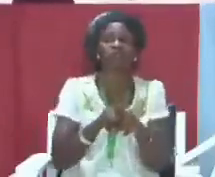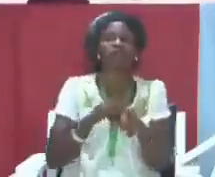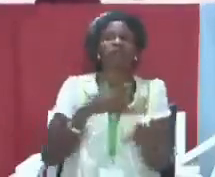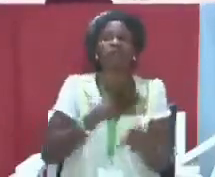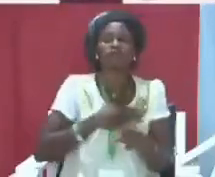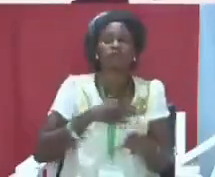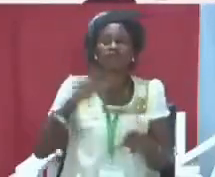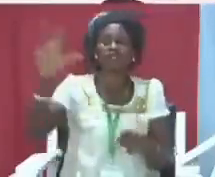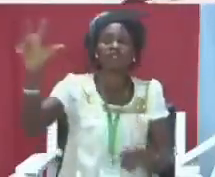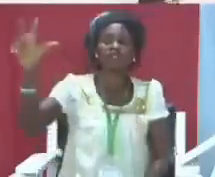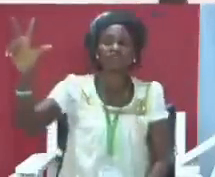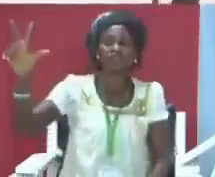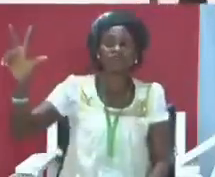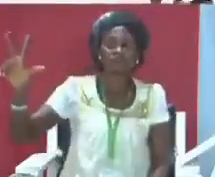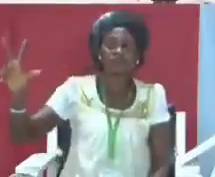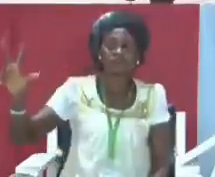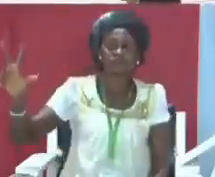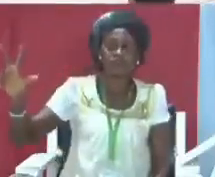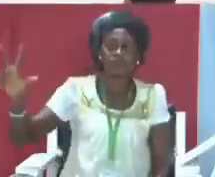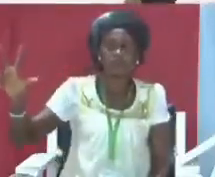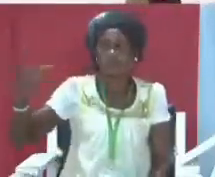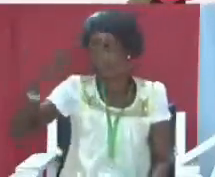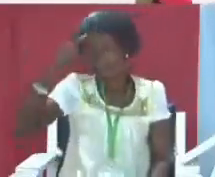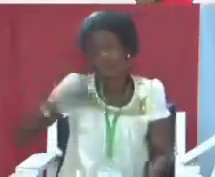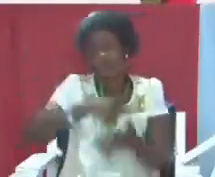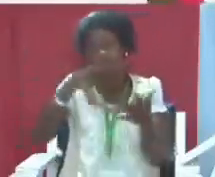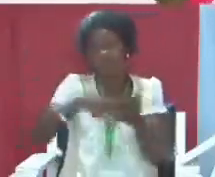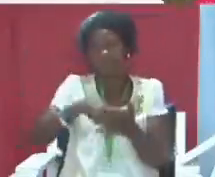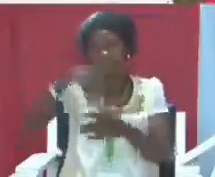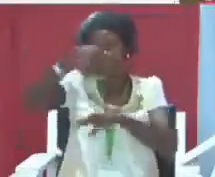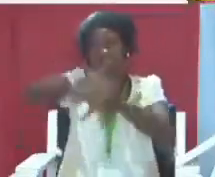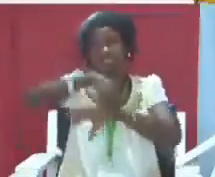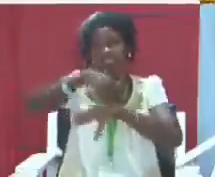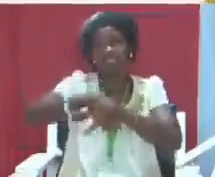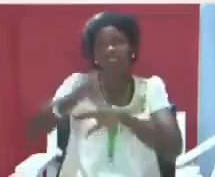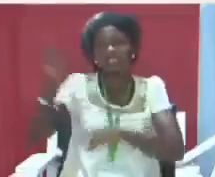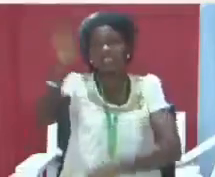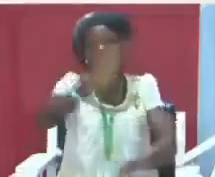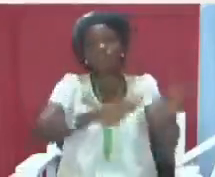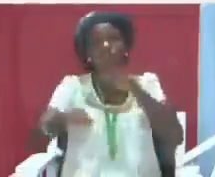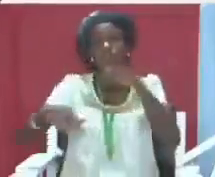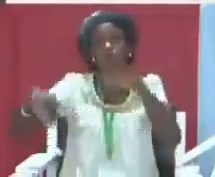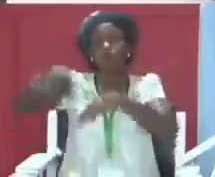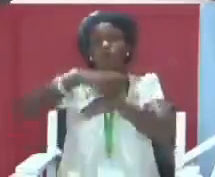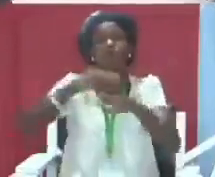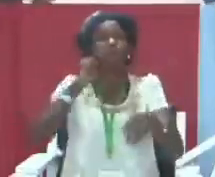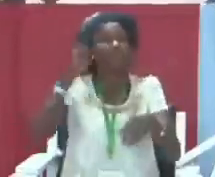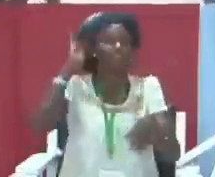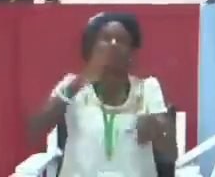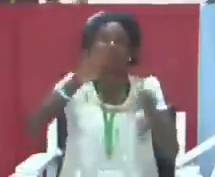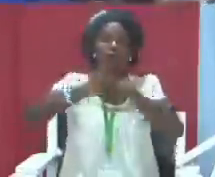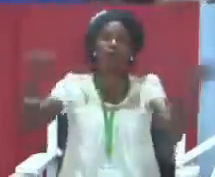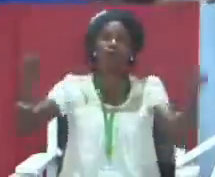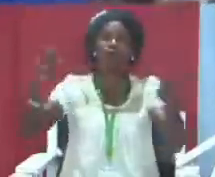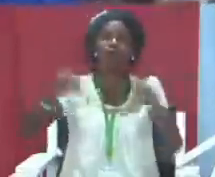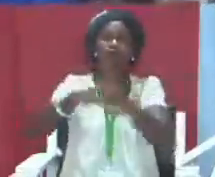Three. Because this night, the siege over Nigeria shall be